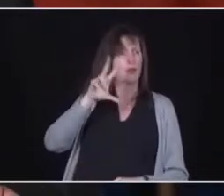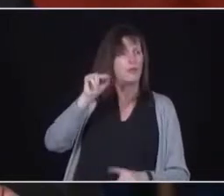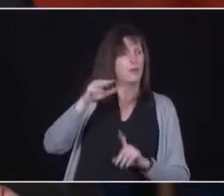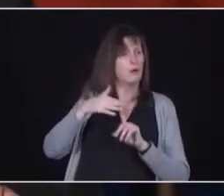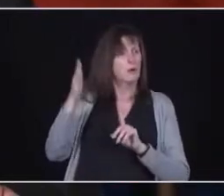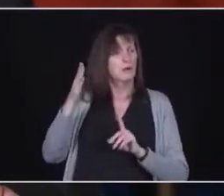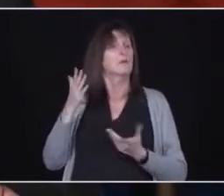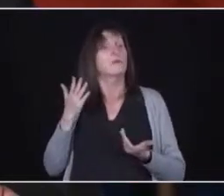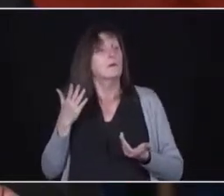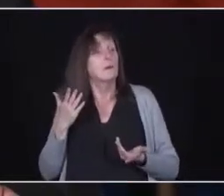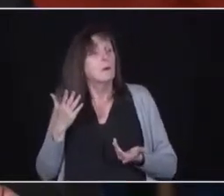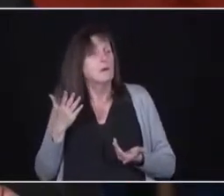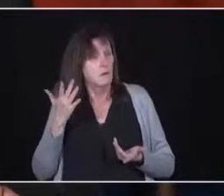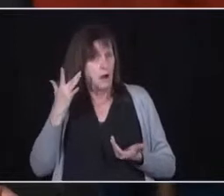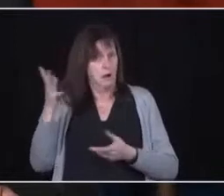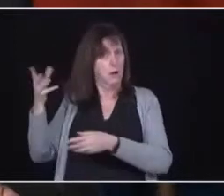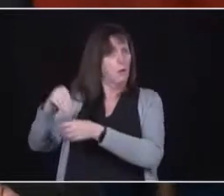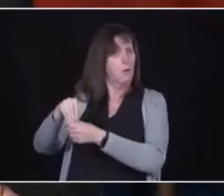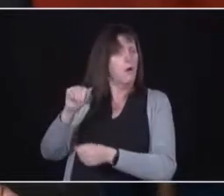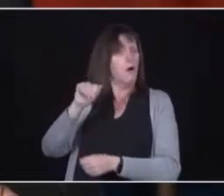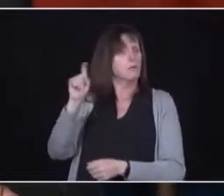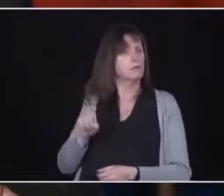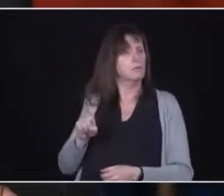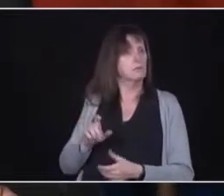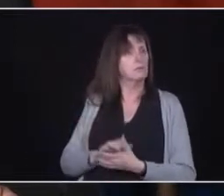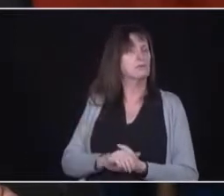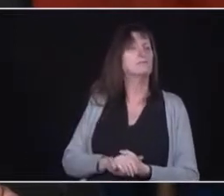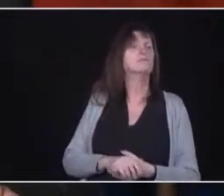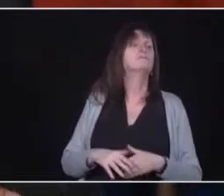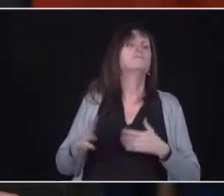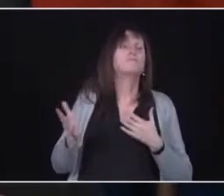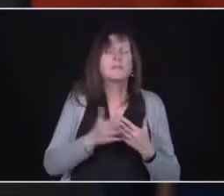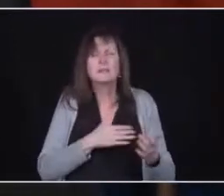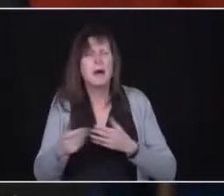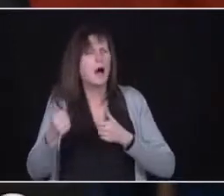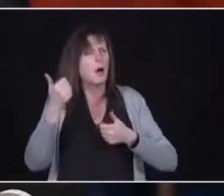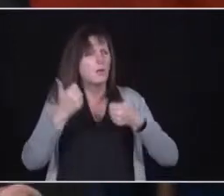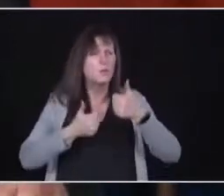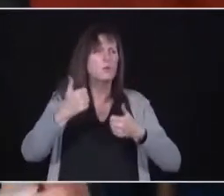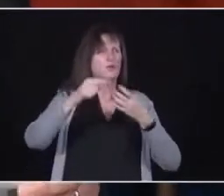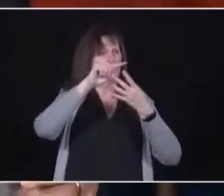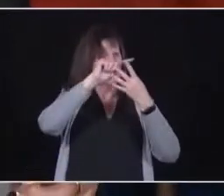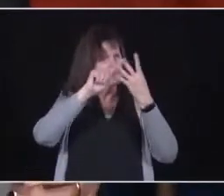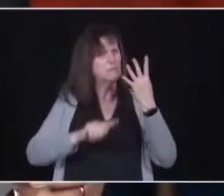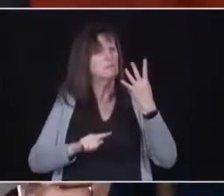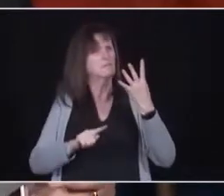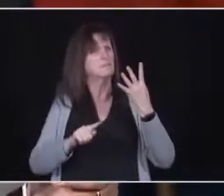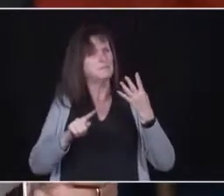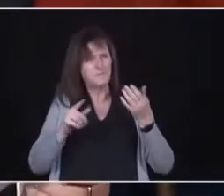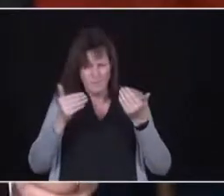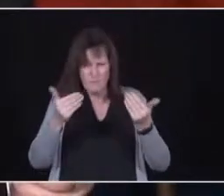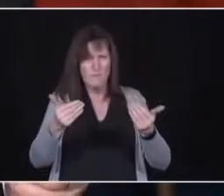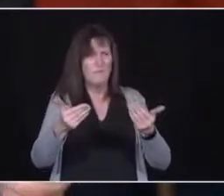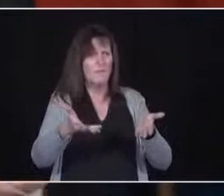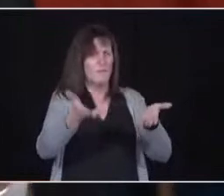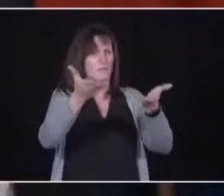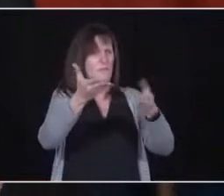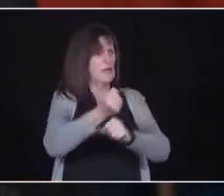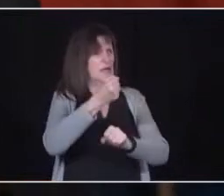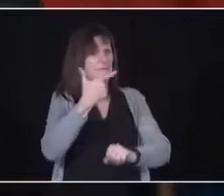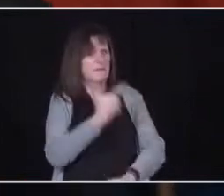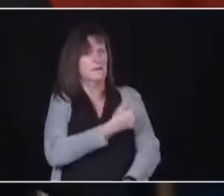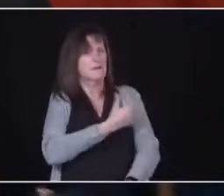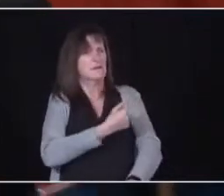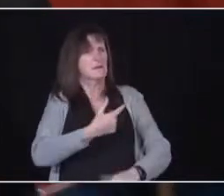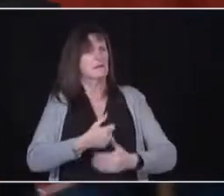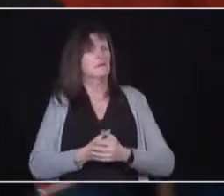an opportunity to get AstraZeneca or Moderna or Pfizer, do it. But I just want to show you a chart, what this, I